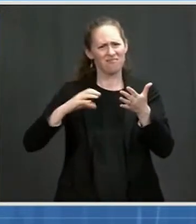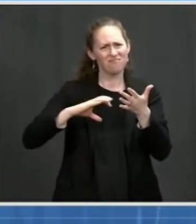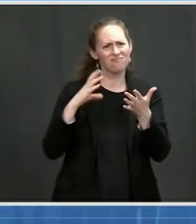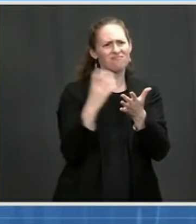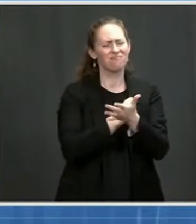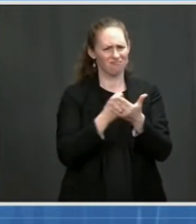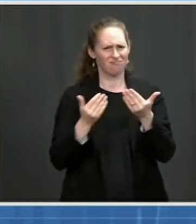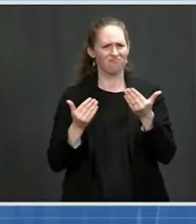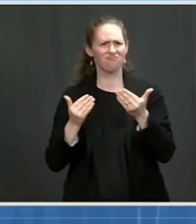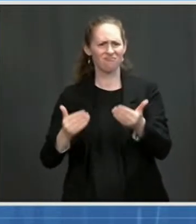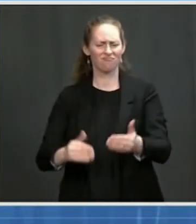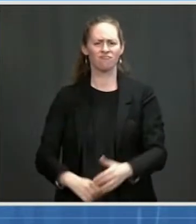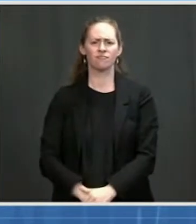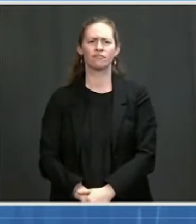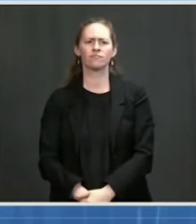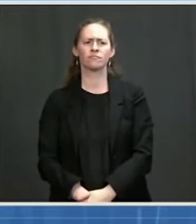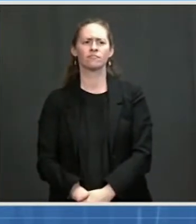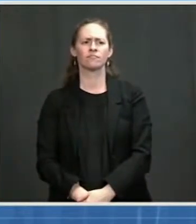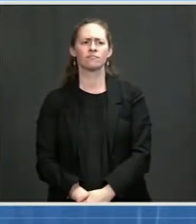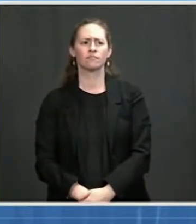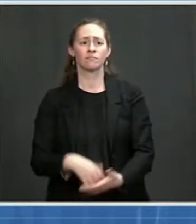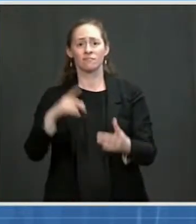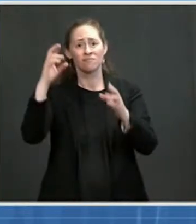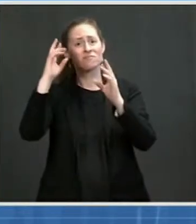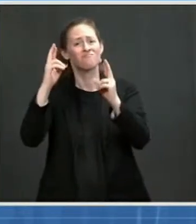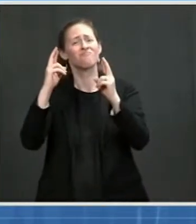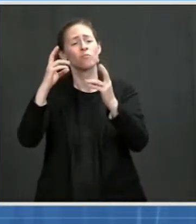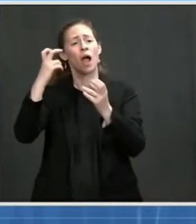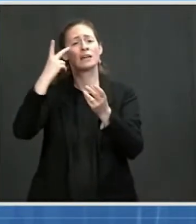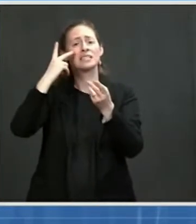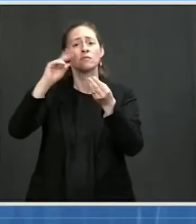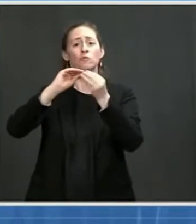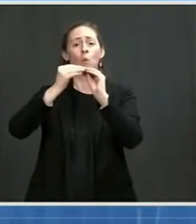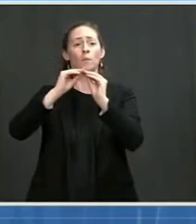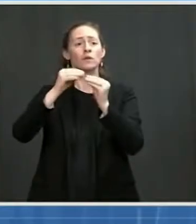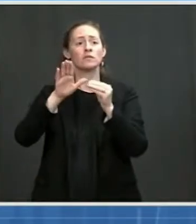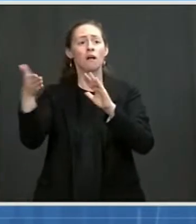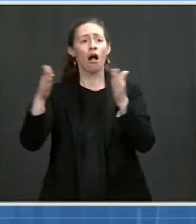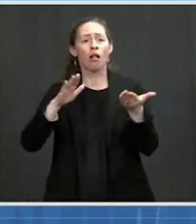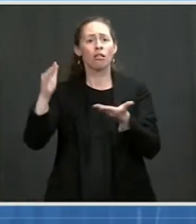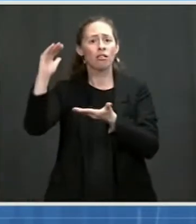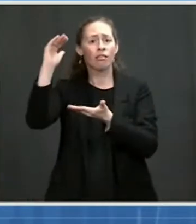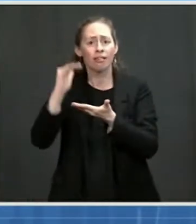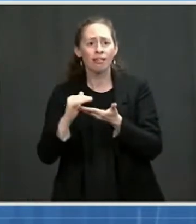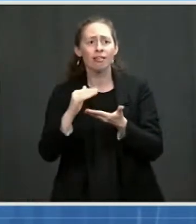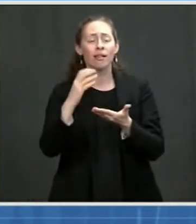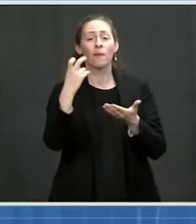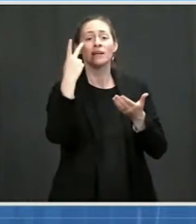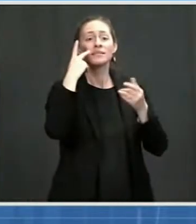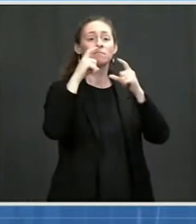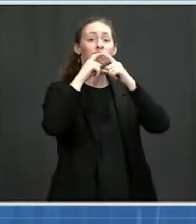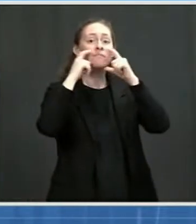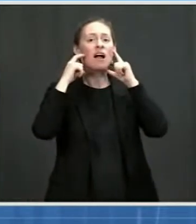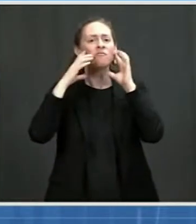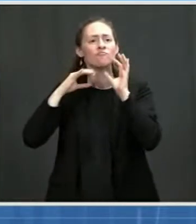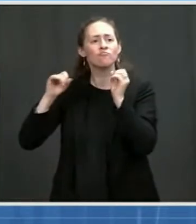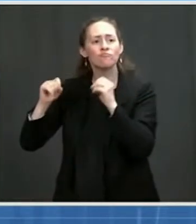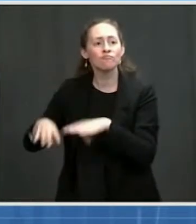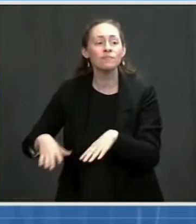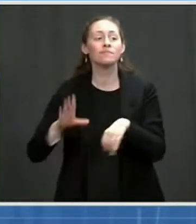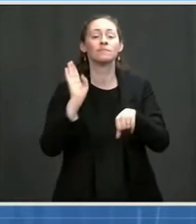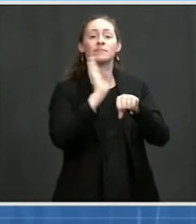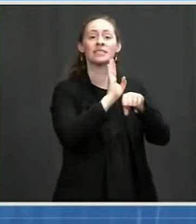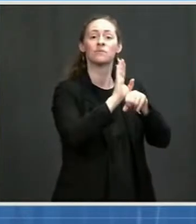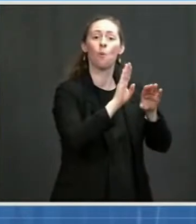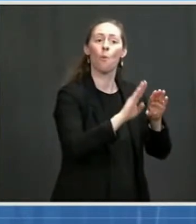down, deaths down, friends safely shedding their masks, businesses reopening, and think you're in the clear. But we have a couple